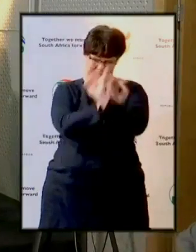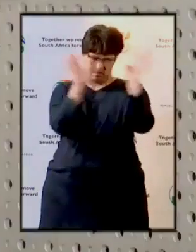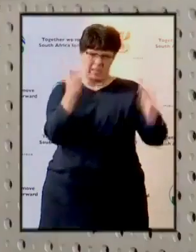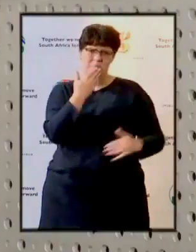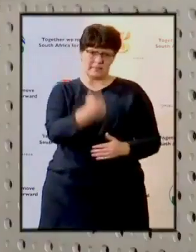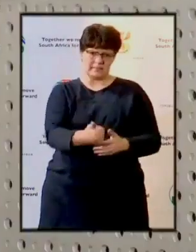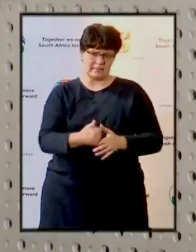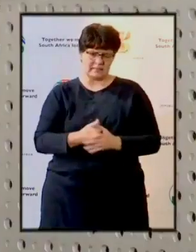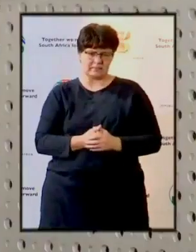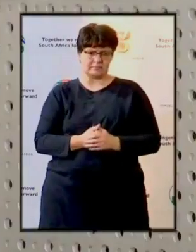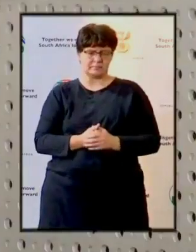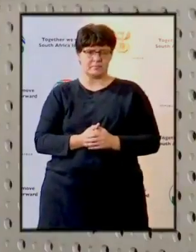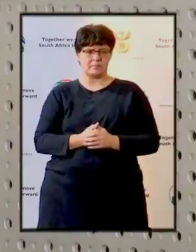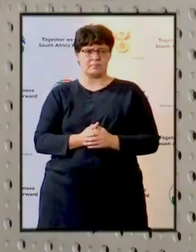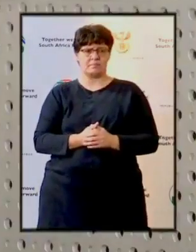Thank you very much.